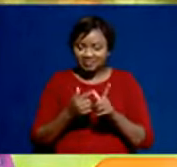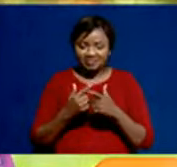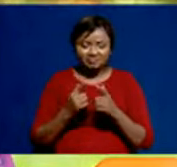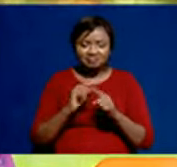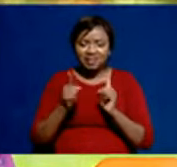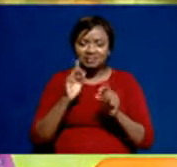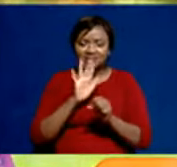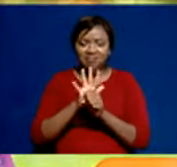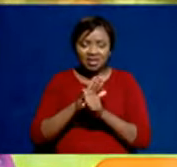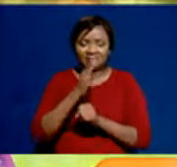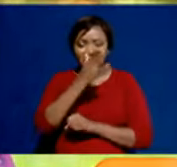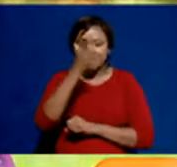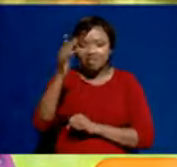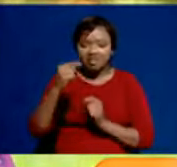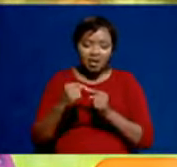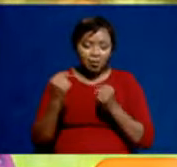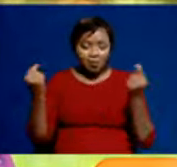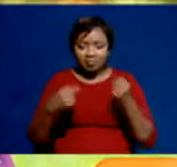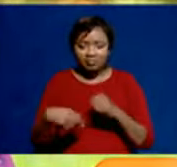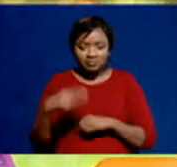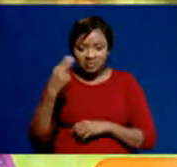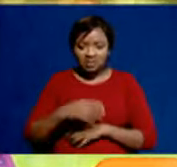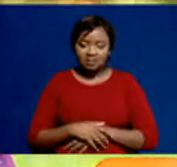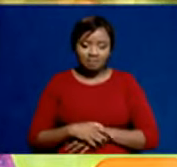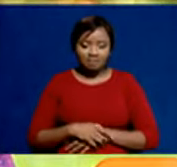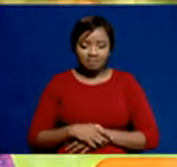opposed. Look at